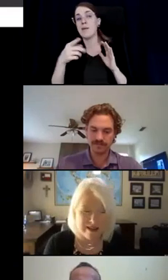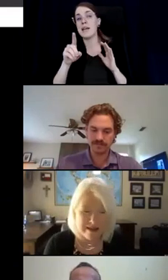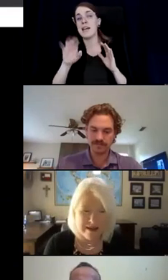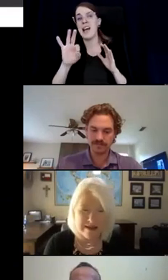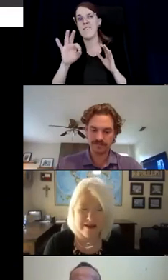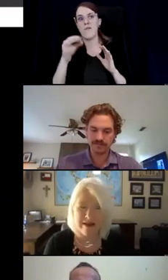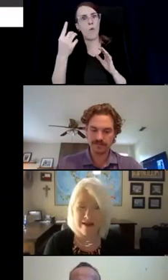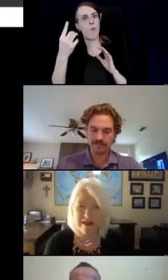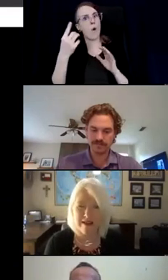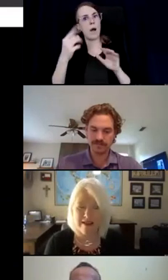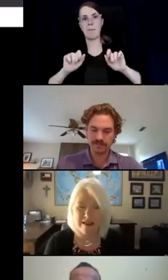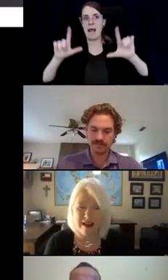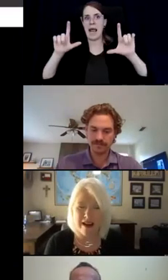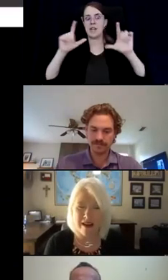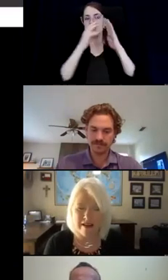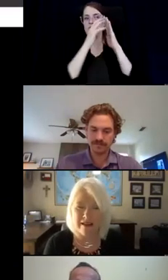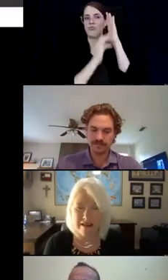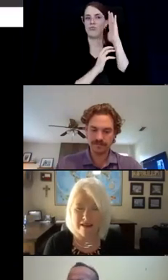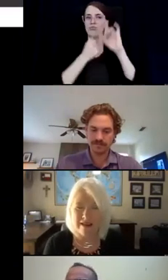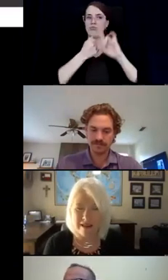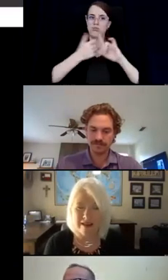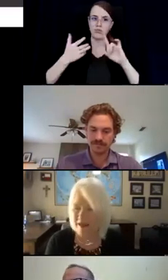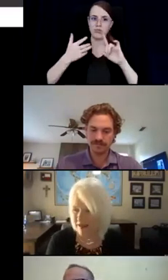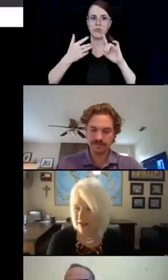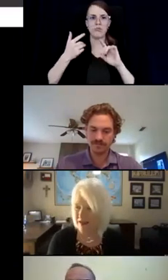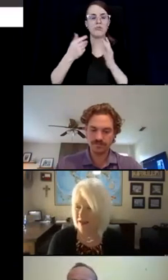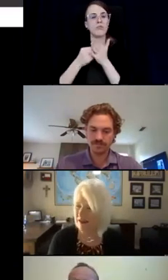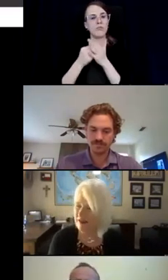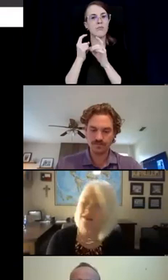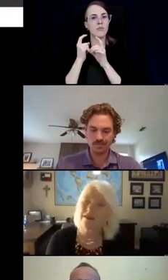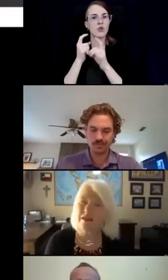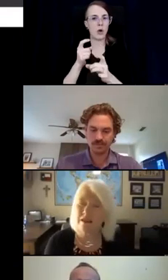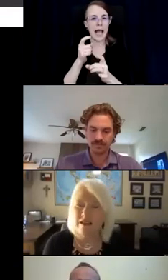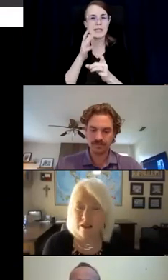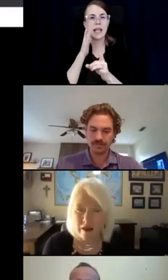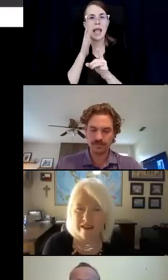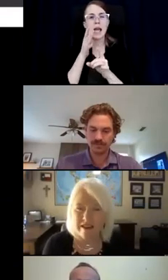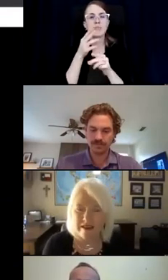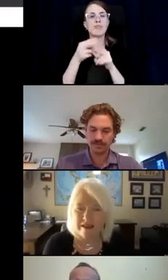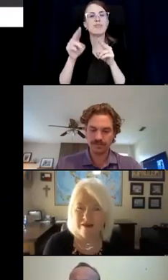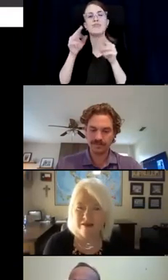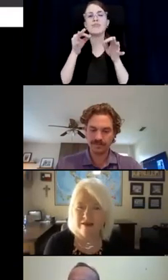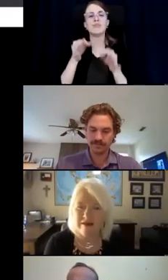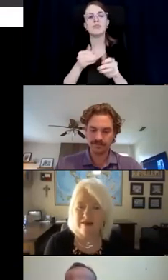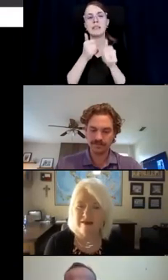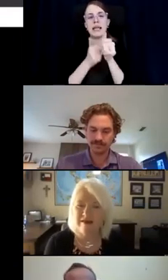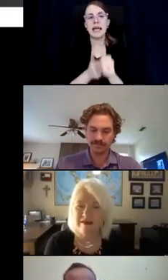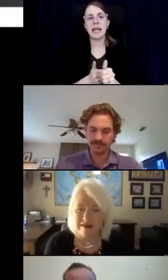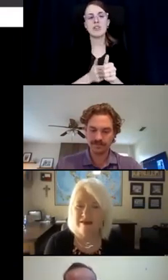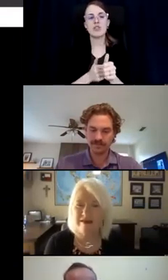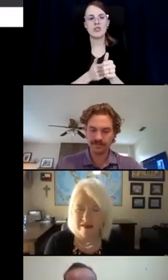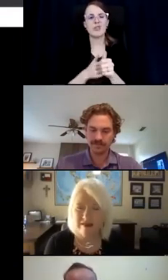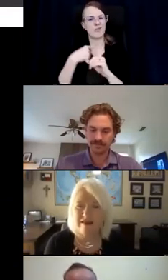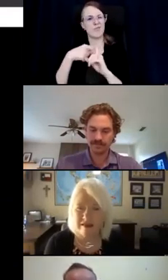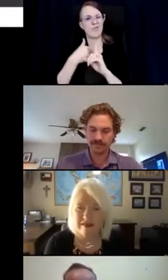Great. For the grants. Yeah. And that way it gives a snippet about each one and Great. email address for each one. So